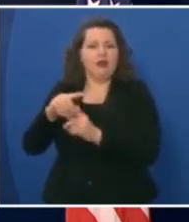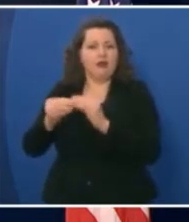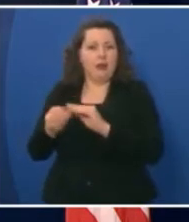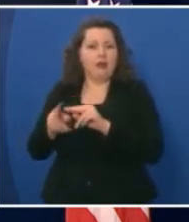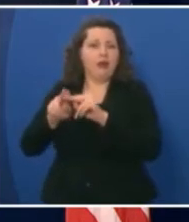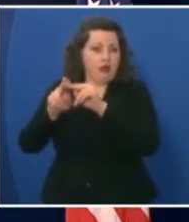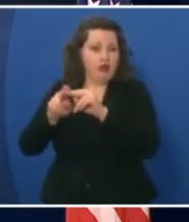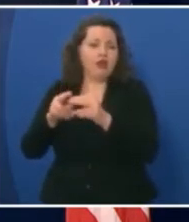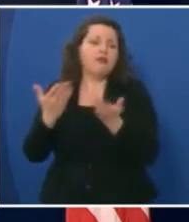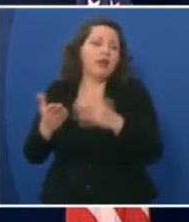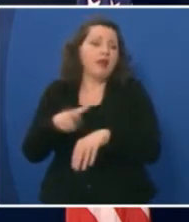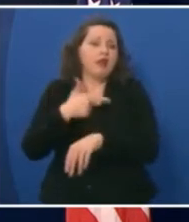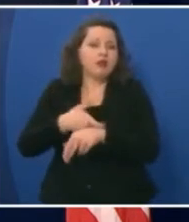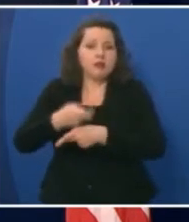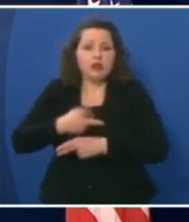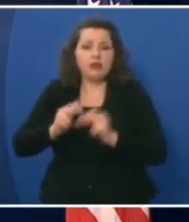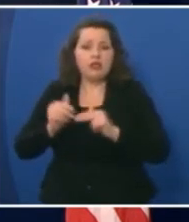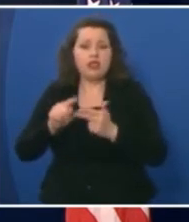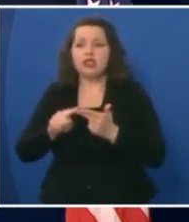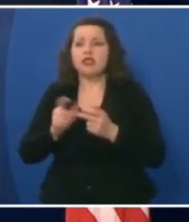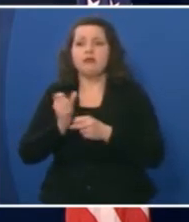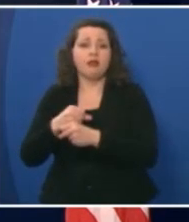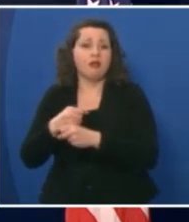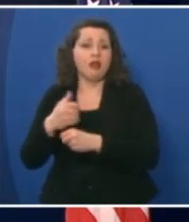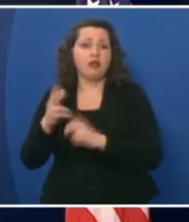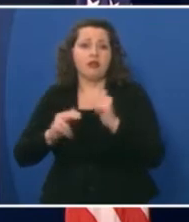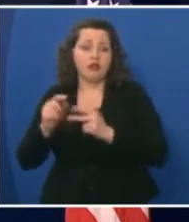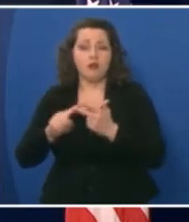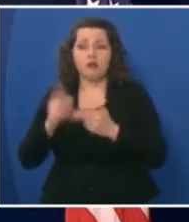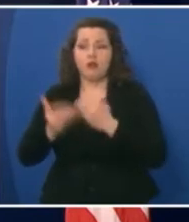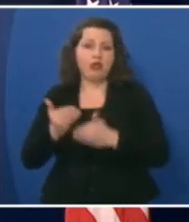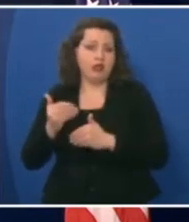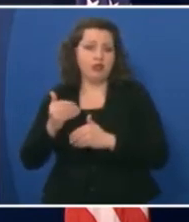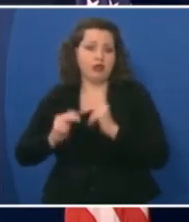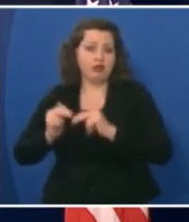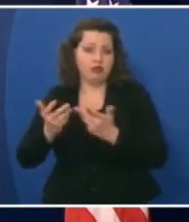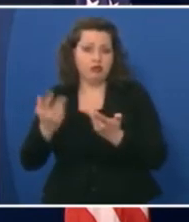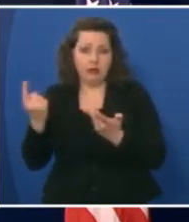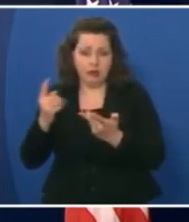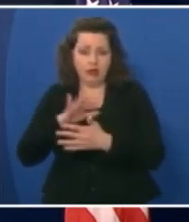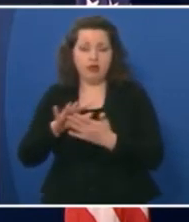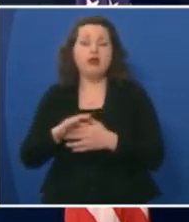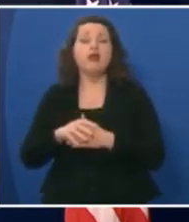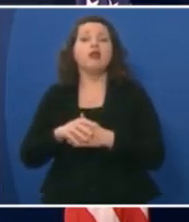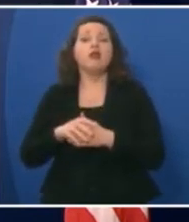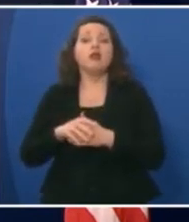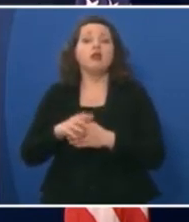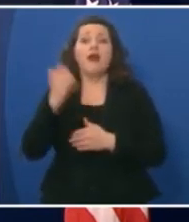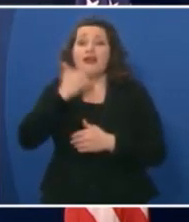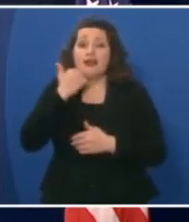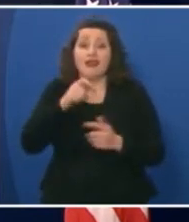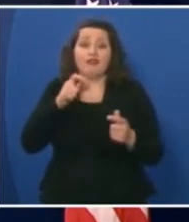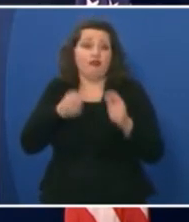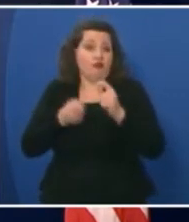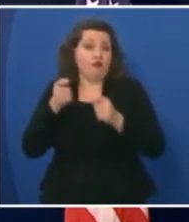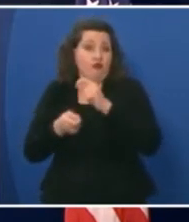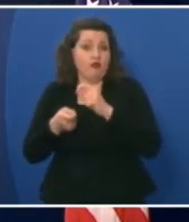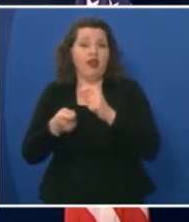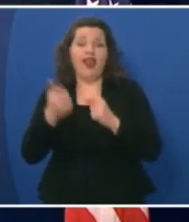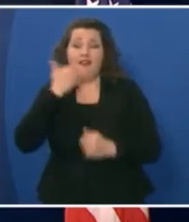care facility or a manufacturing or a processing plant. So, it changes daily. We learn